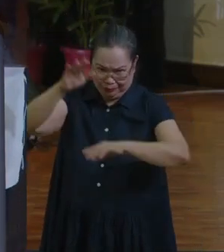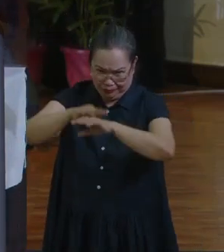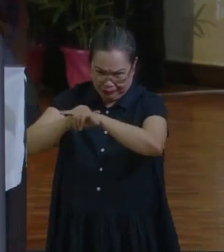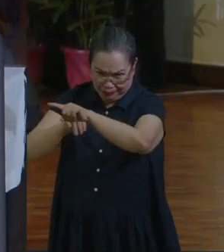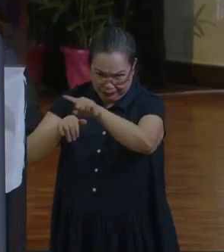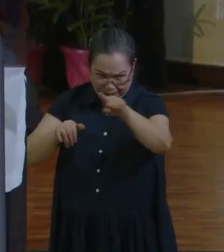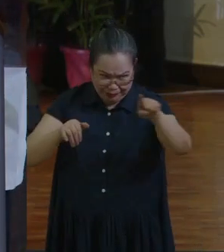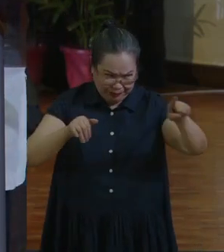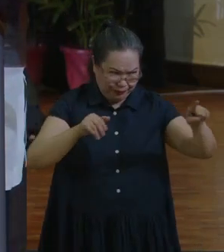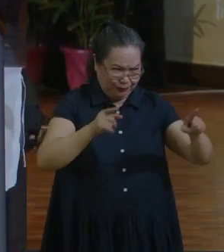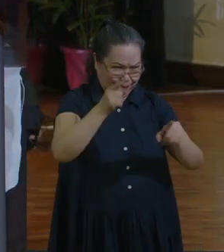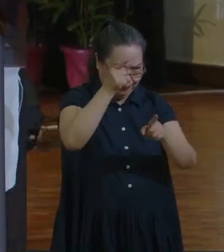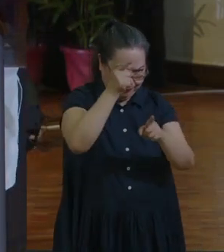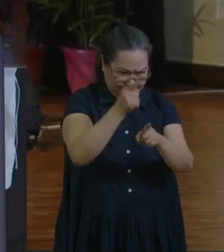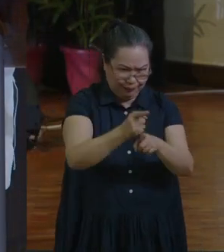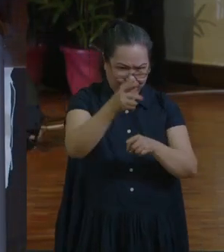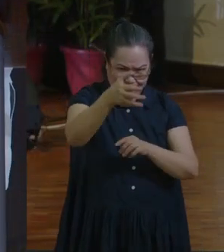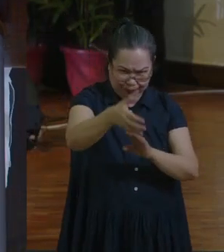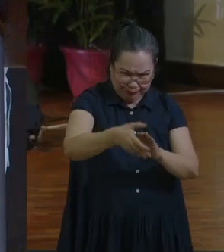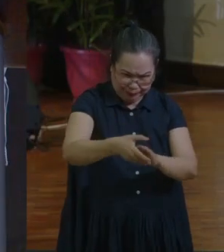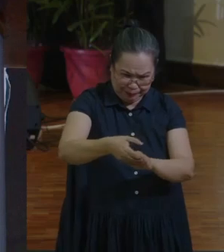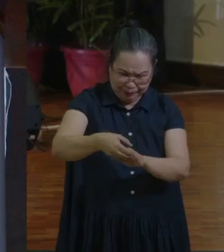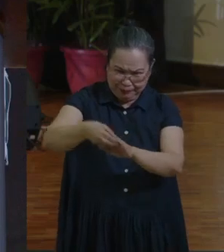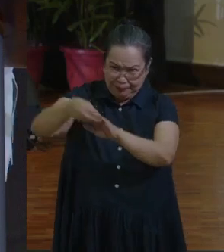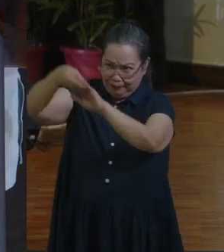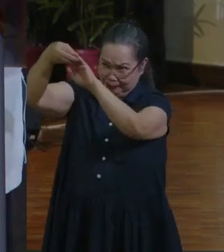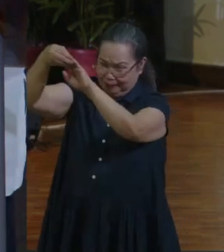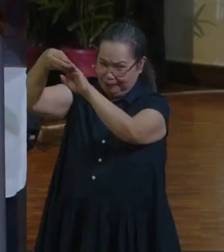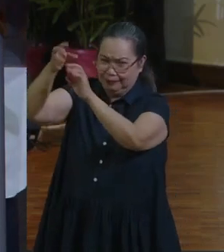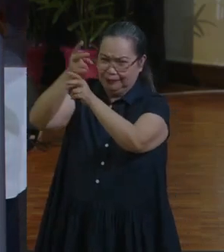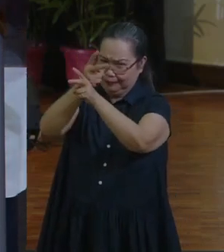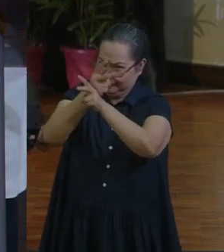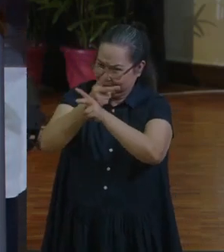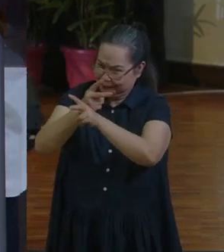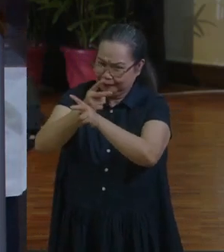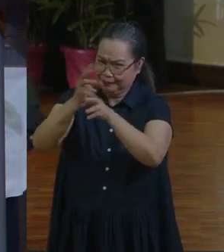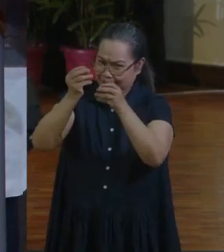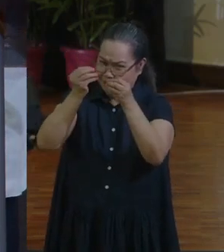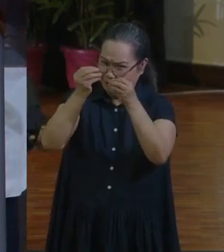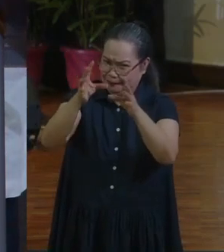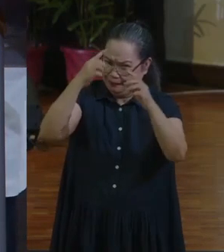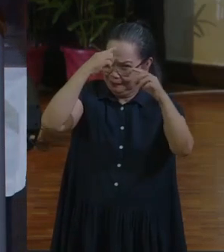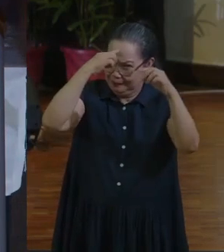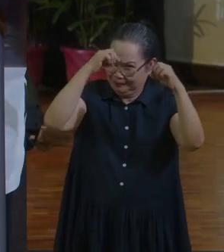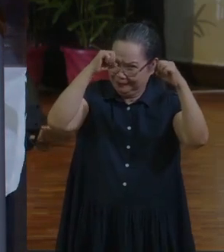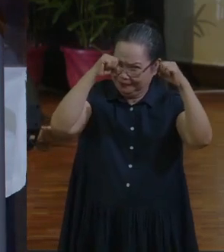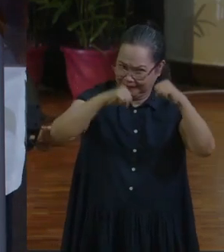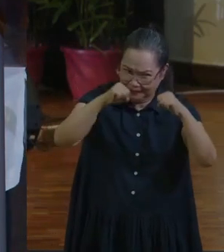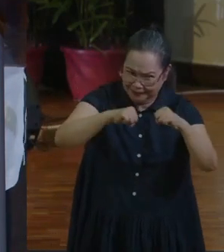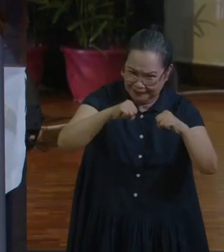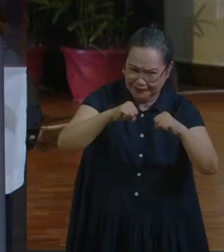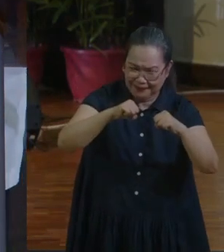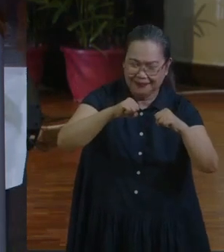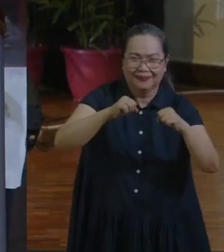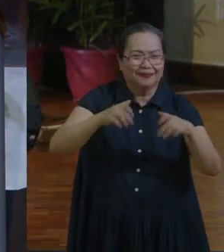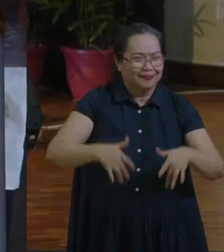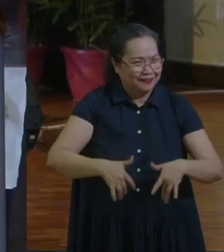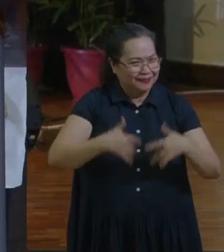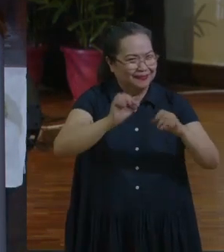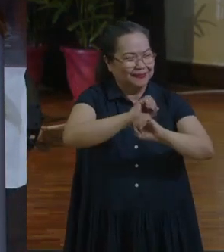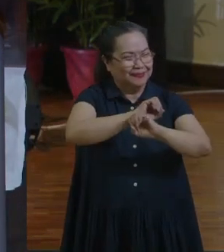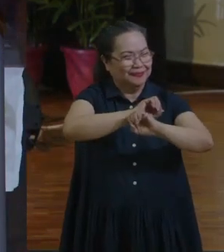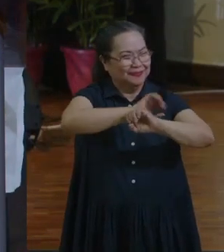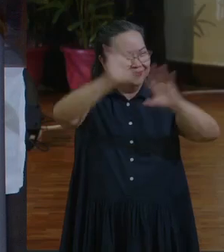righteousness. I will take you by the hand and I will keep you. I will give you as a covenant for the people, a light for the